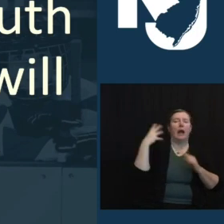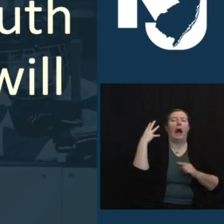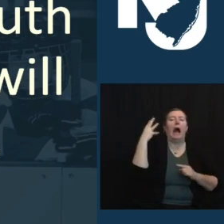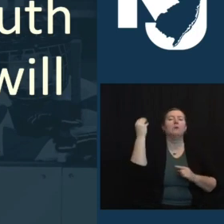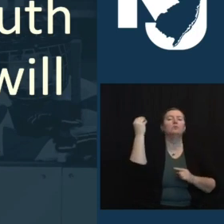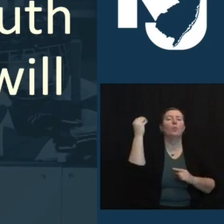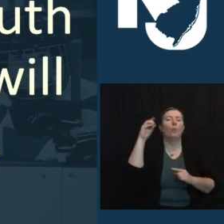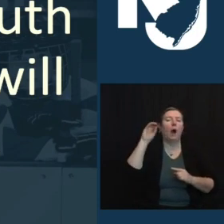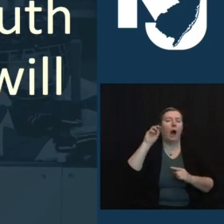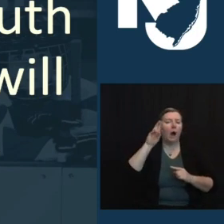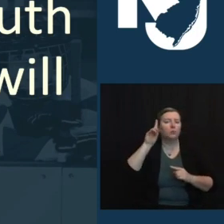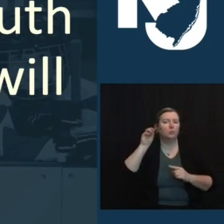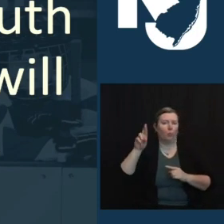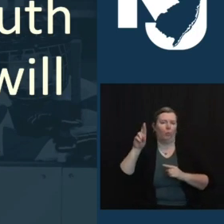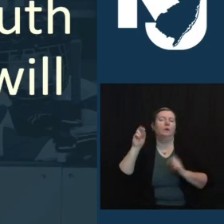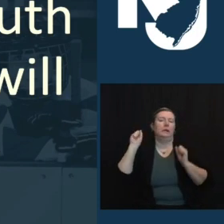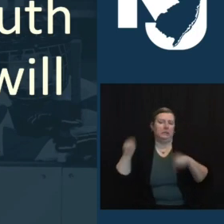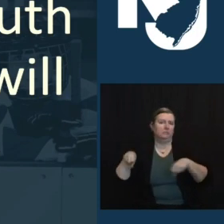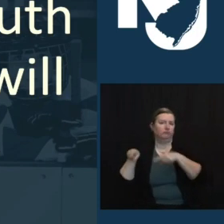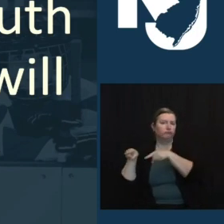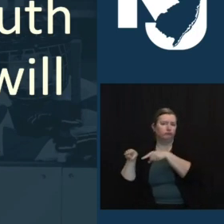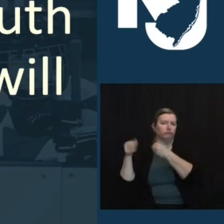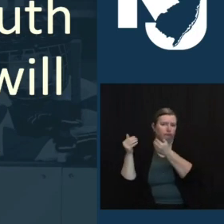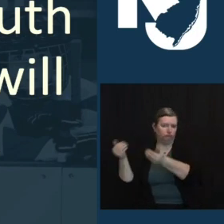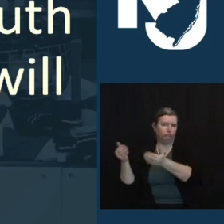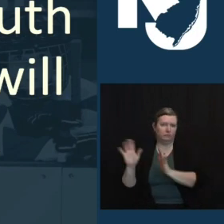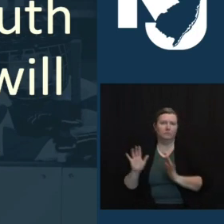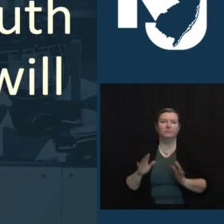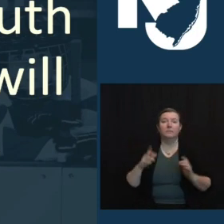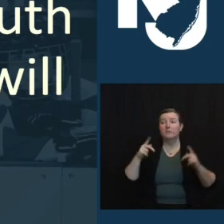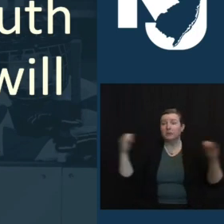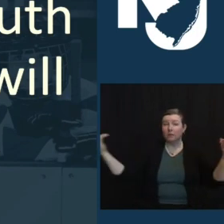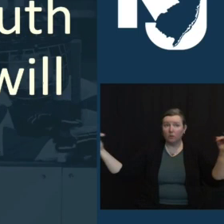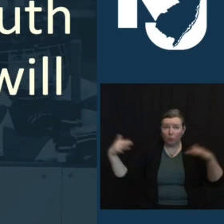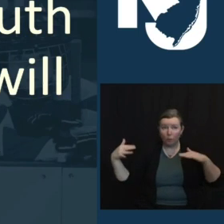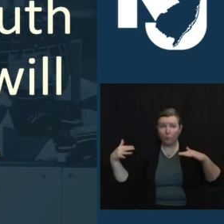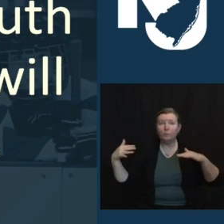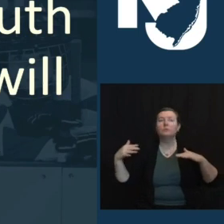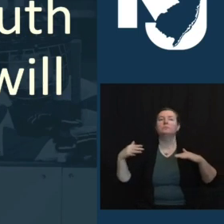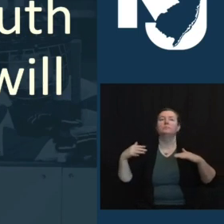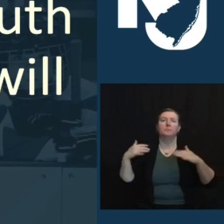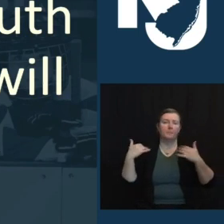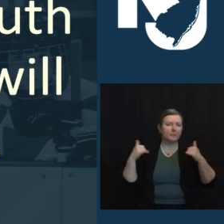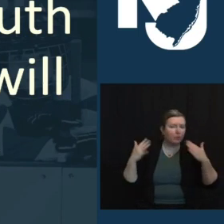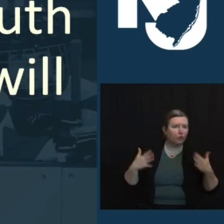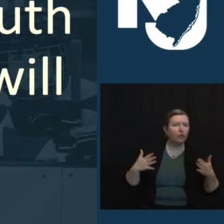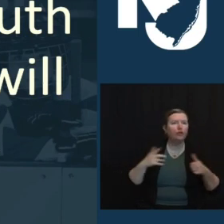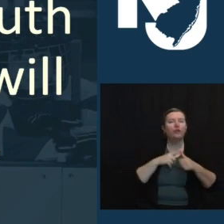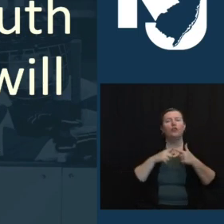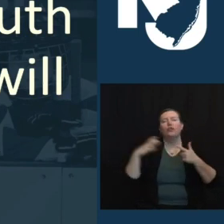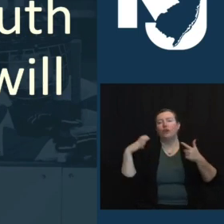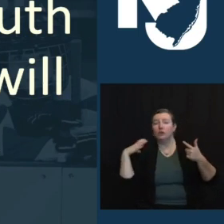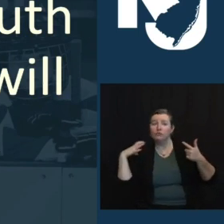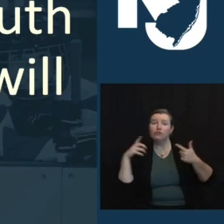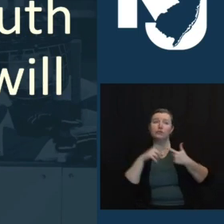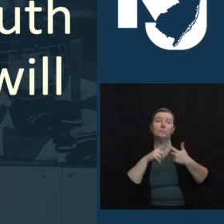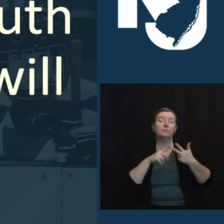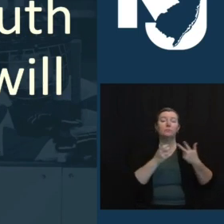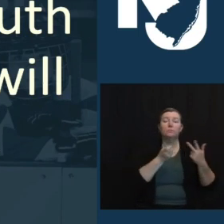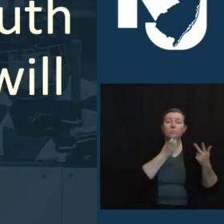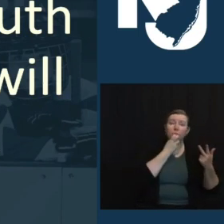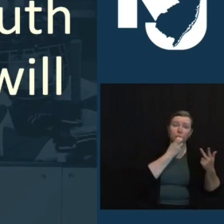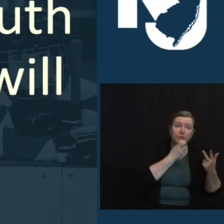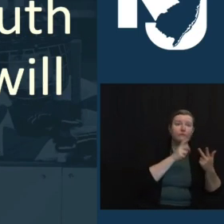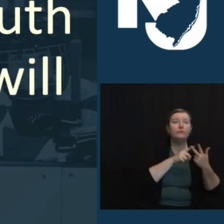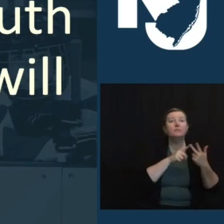resume, attendees will be limited to players, coaches, and officials, and up to 2 parents or guardians per participating